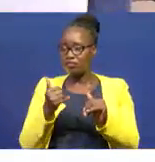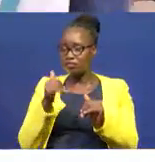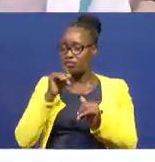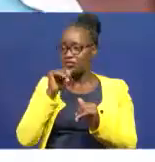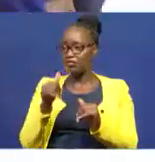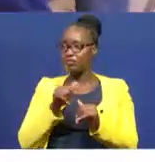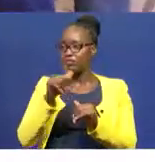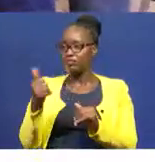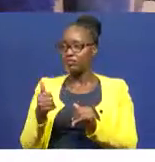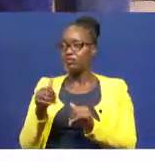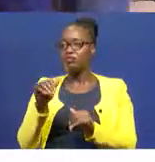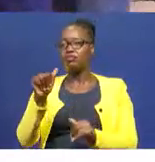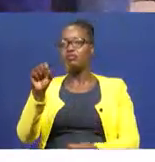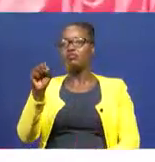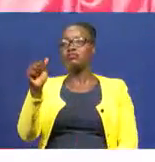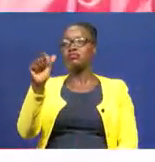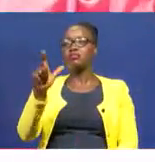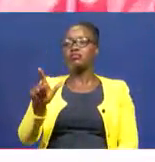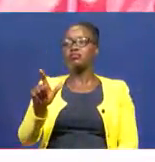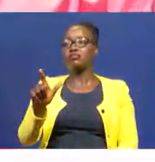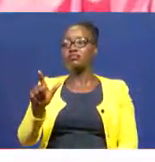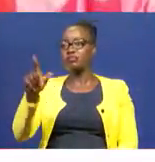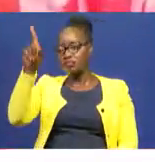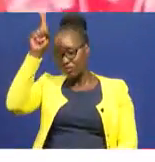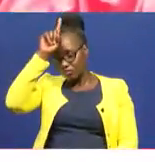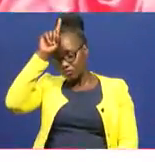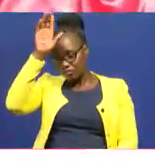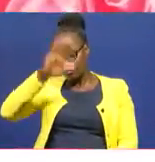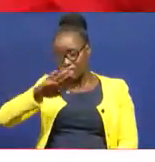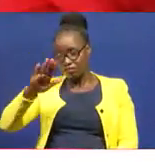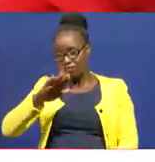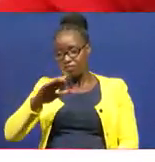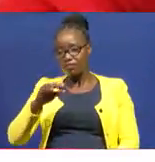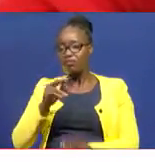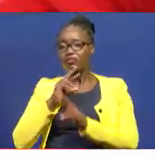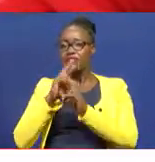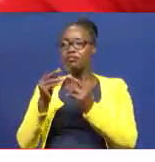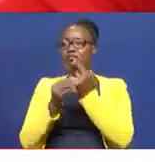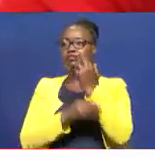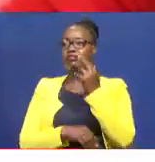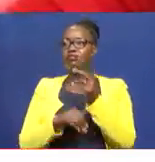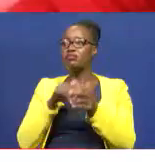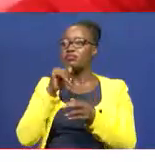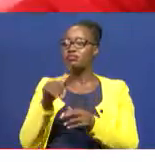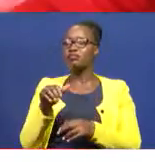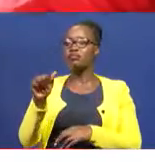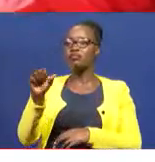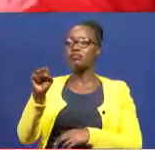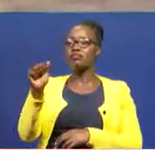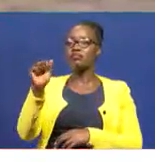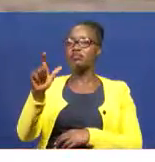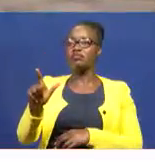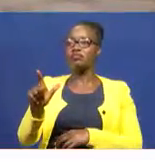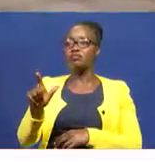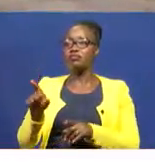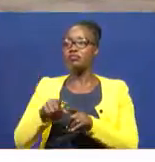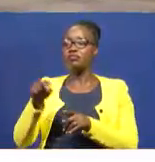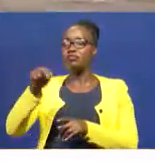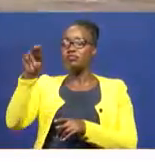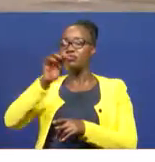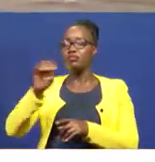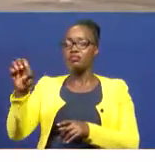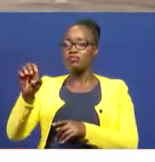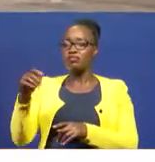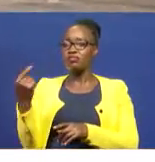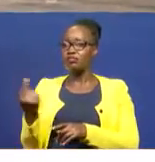that learners in arid and semi-arid lands and rural areas underperform those in non-ASAL and urban areas, like in northeastern region,